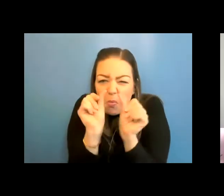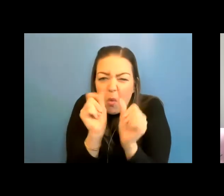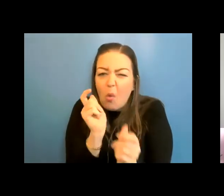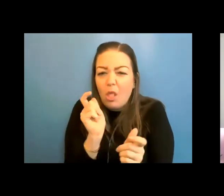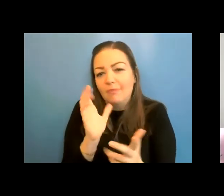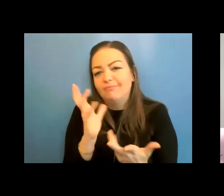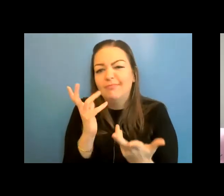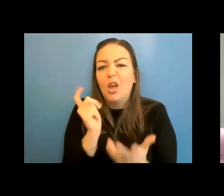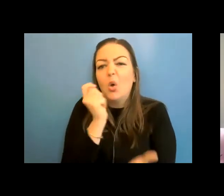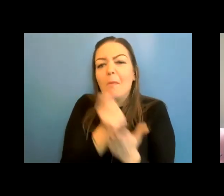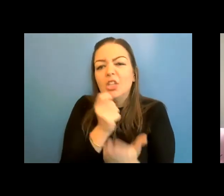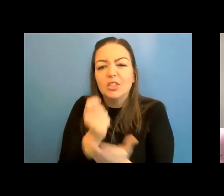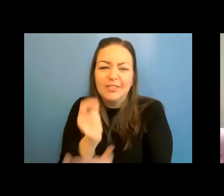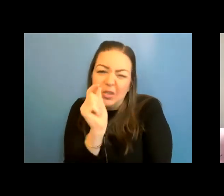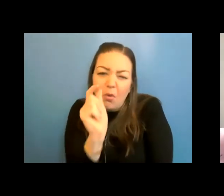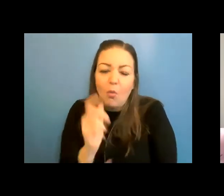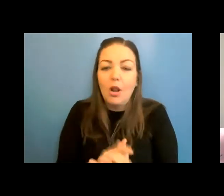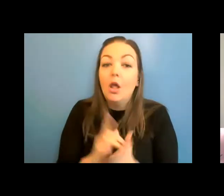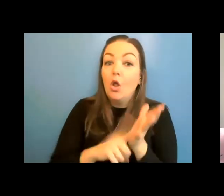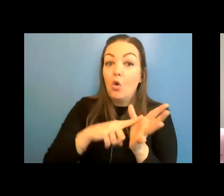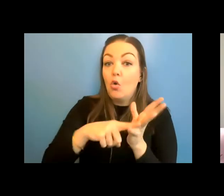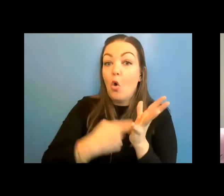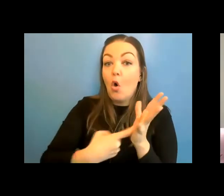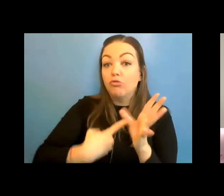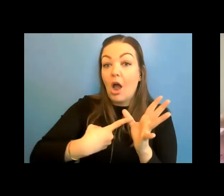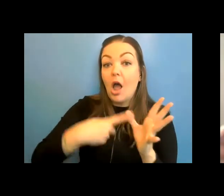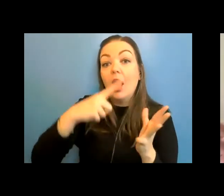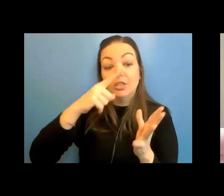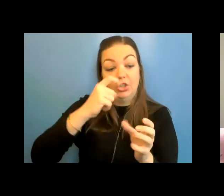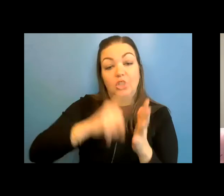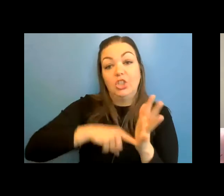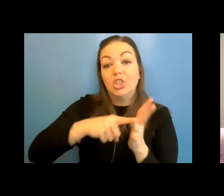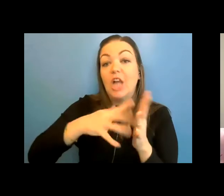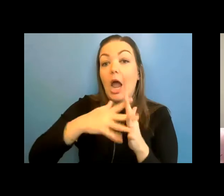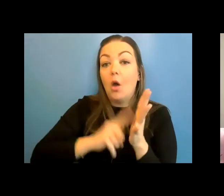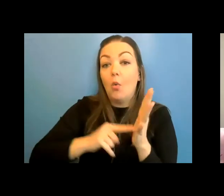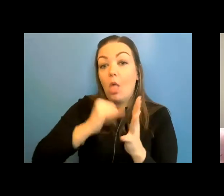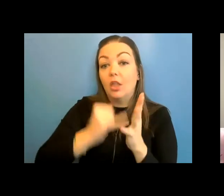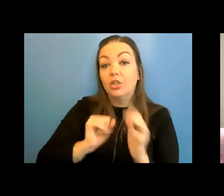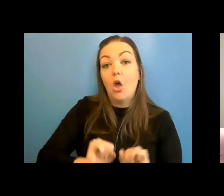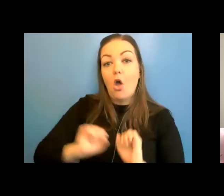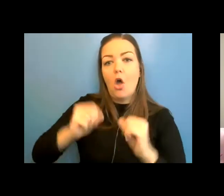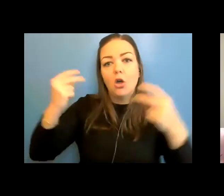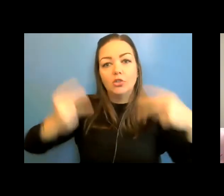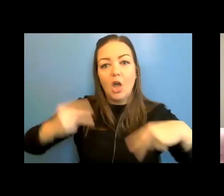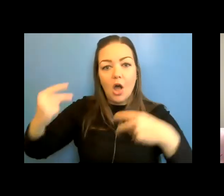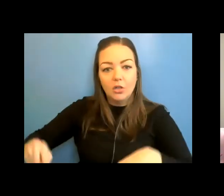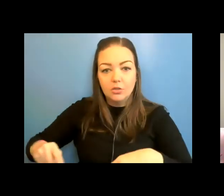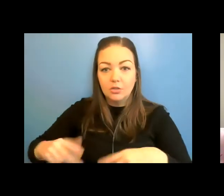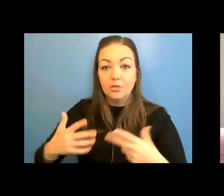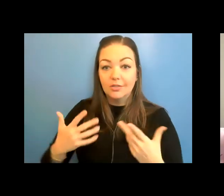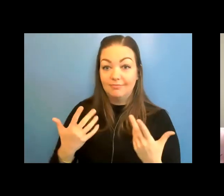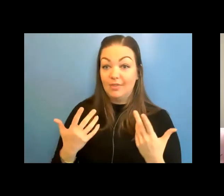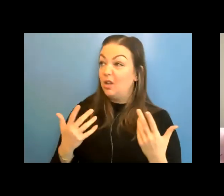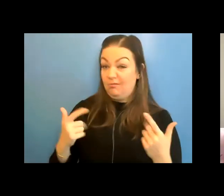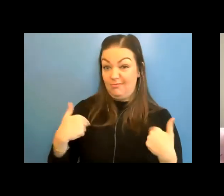commissions. Laura Jowers is the first one. And hers is a dance piece, and we were quite underrepresented in dance for a while, so we're